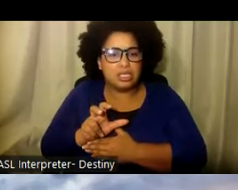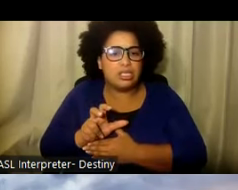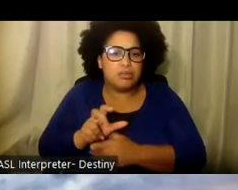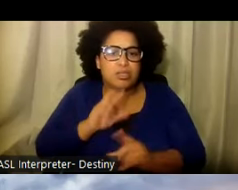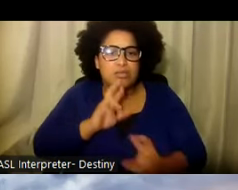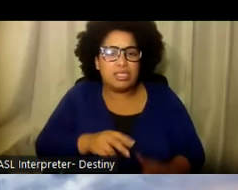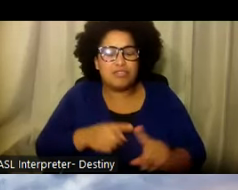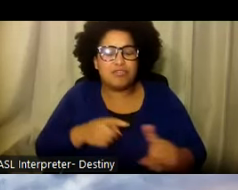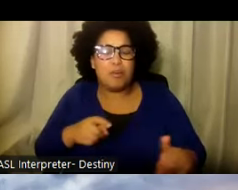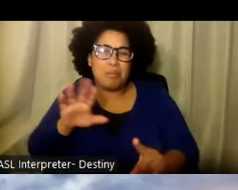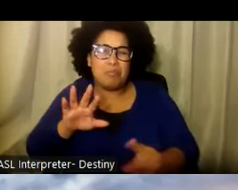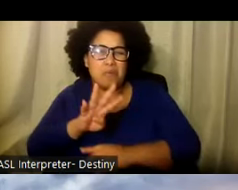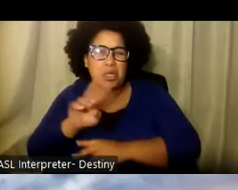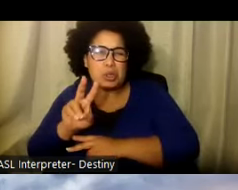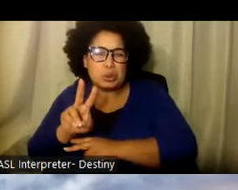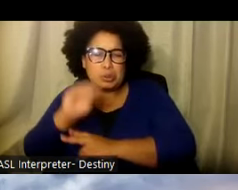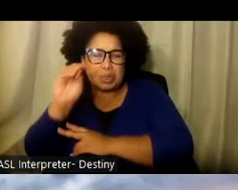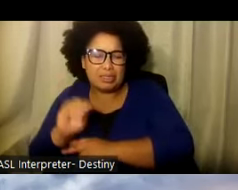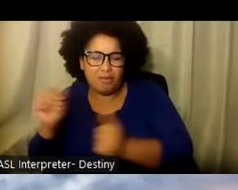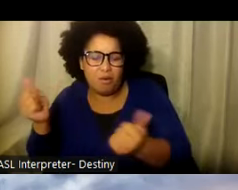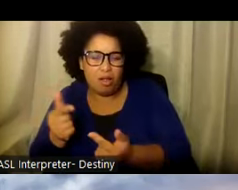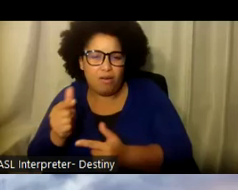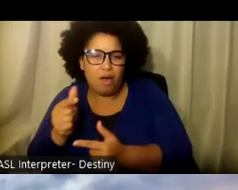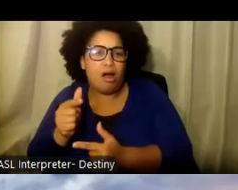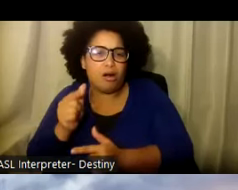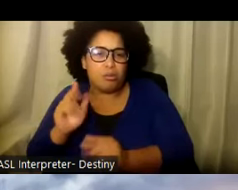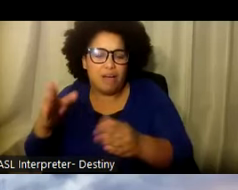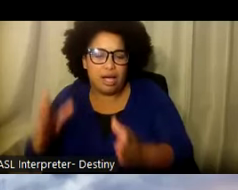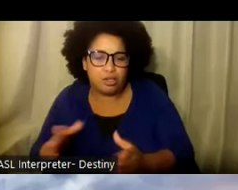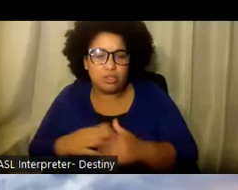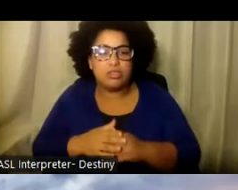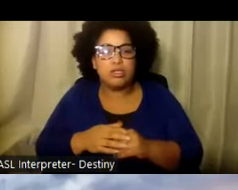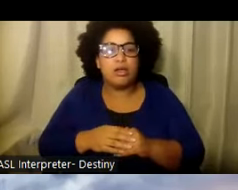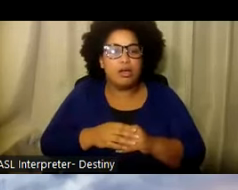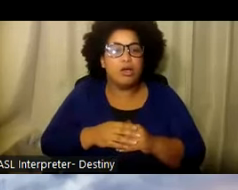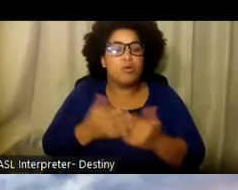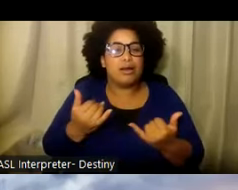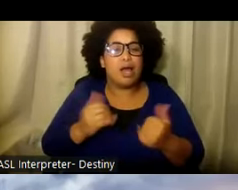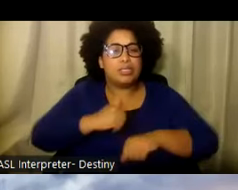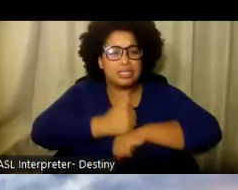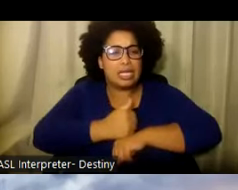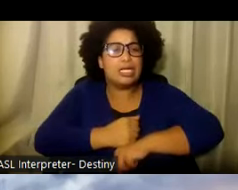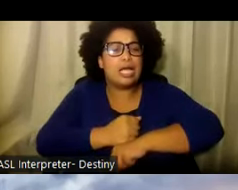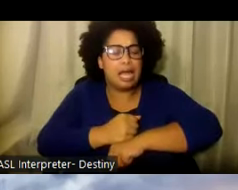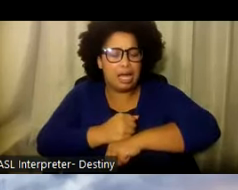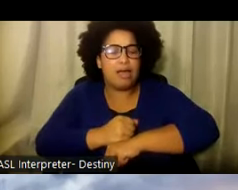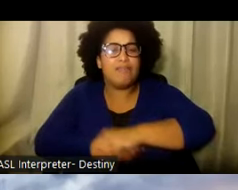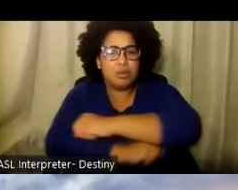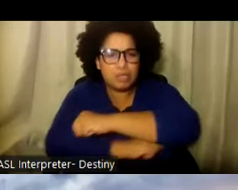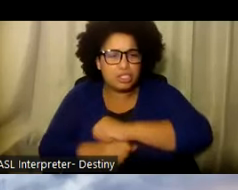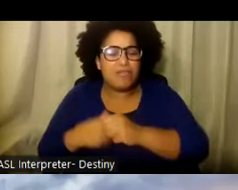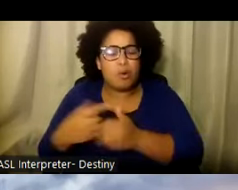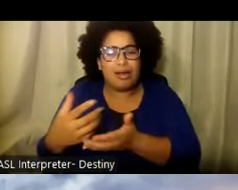providers. Through the Quality Incentives Program, DDS is laying a foundation for collecting data needed to